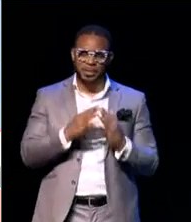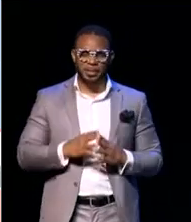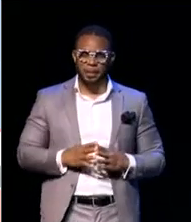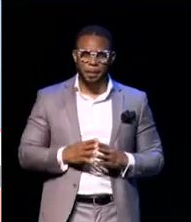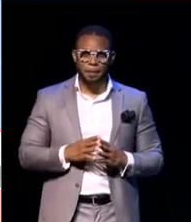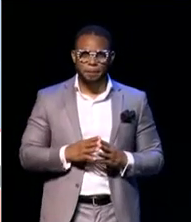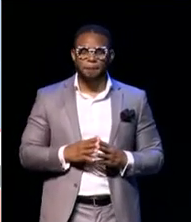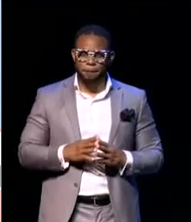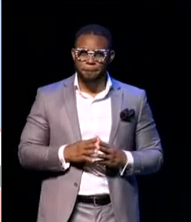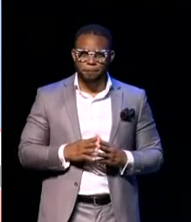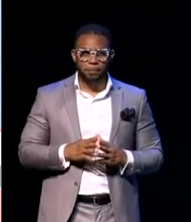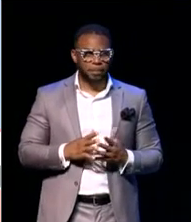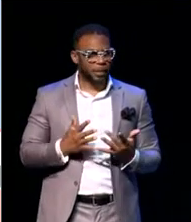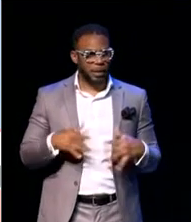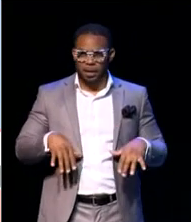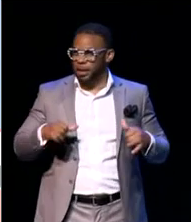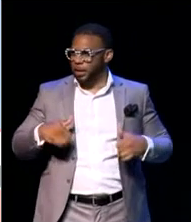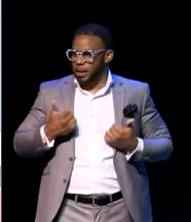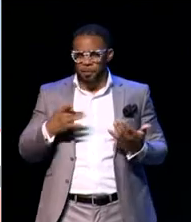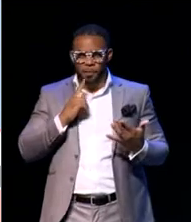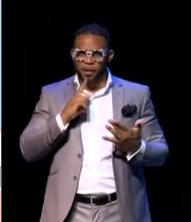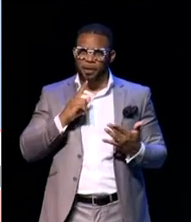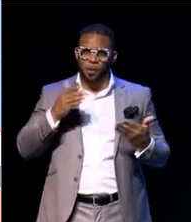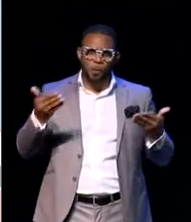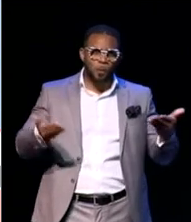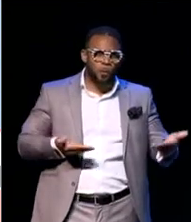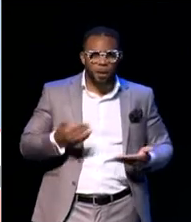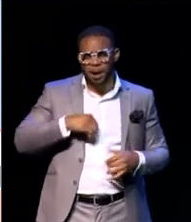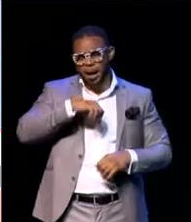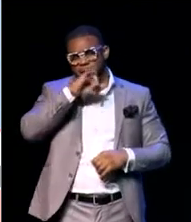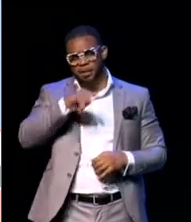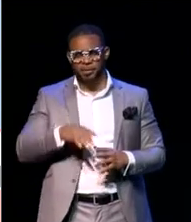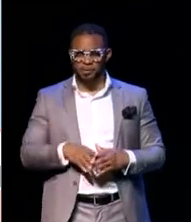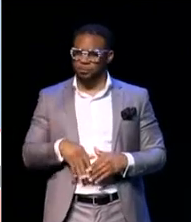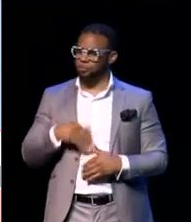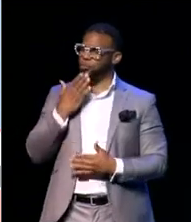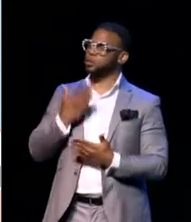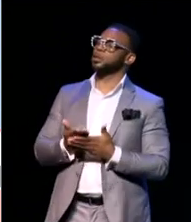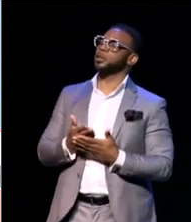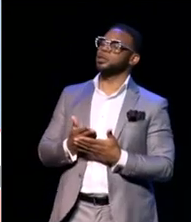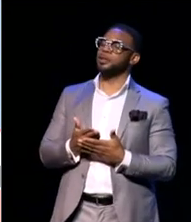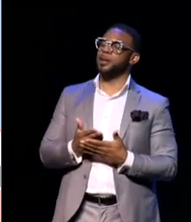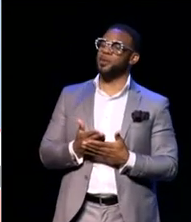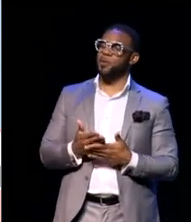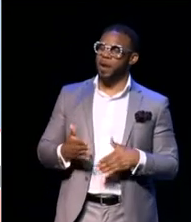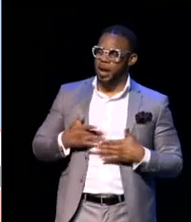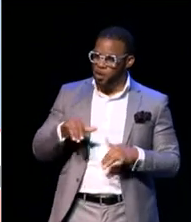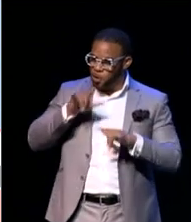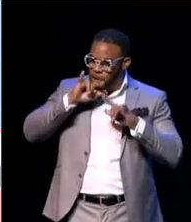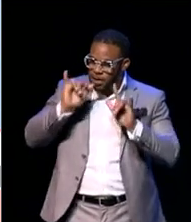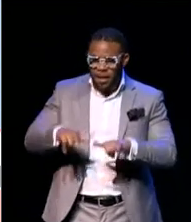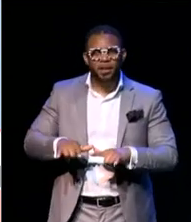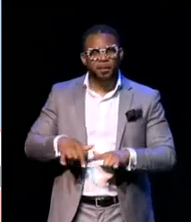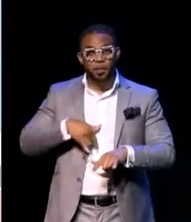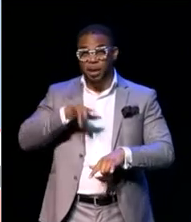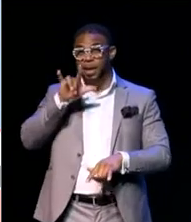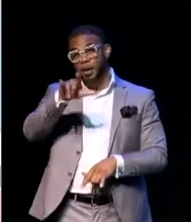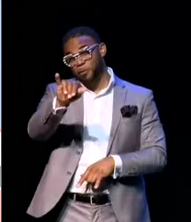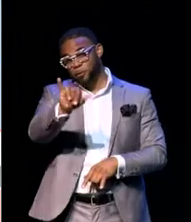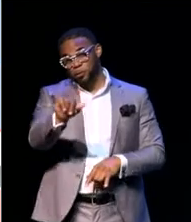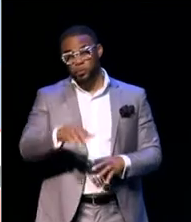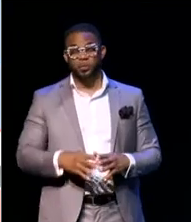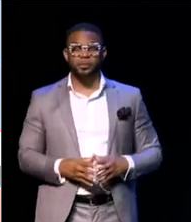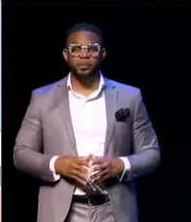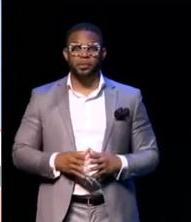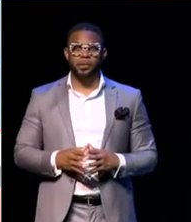city, and its inhabitants are extremely welcoming. I love it. Well, good. We're glad you love it, and we love you